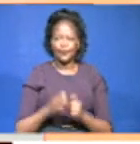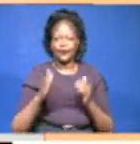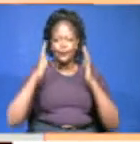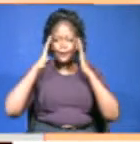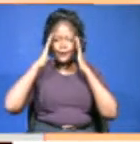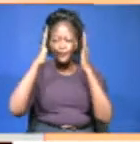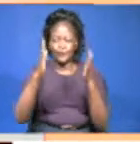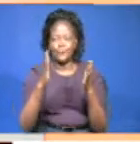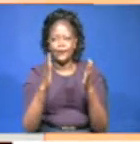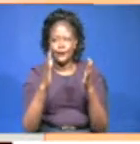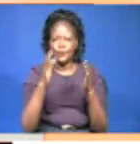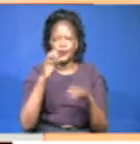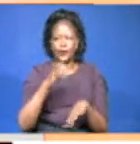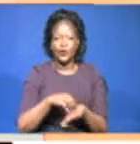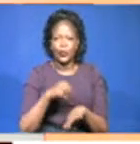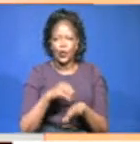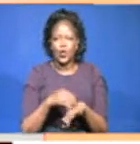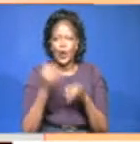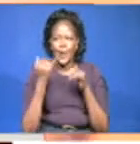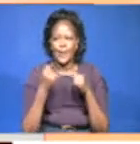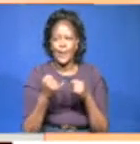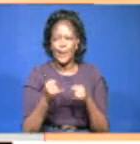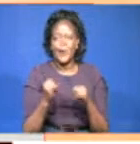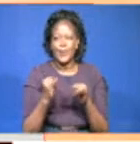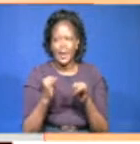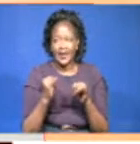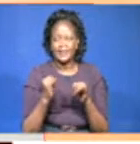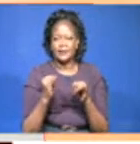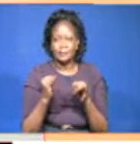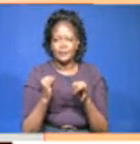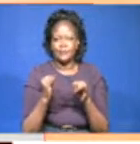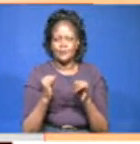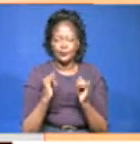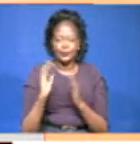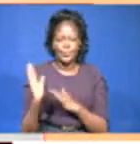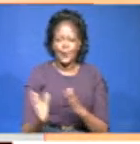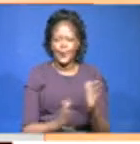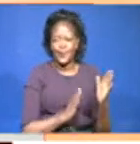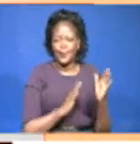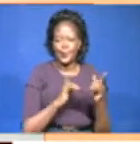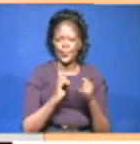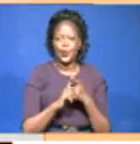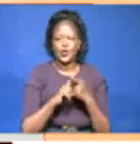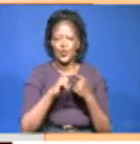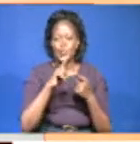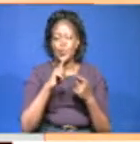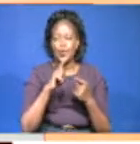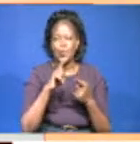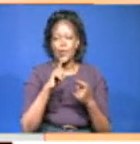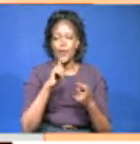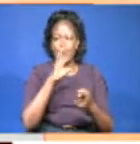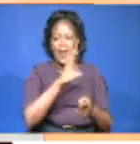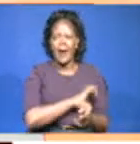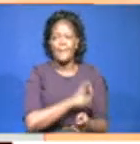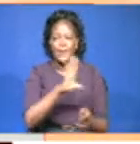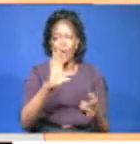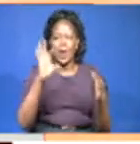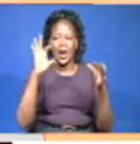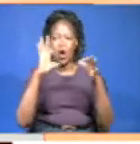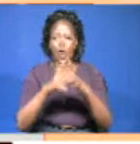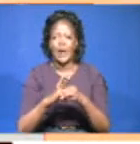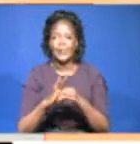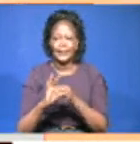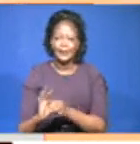on implementing, it's an implementation plan to capacitate, connect,